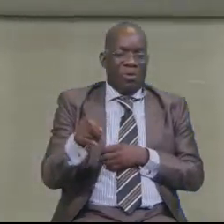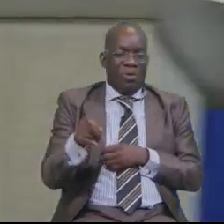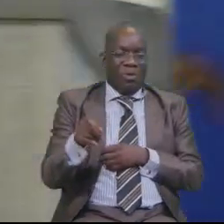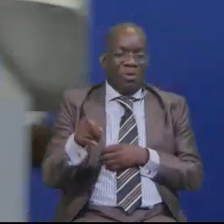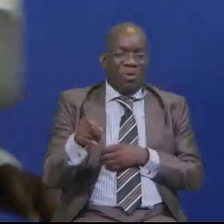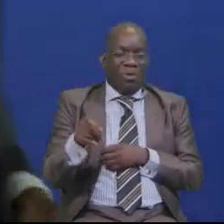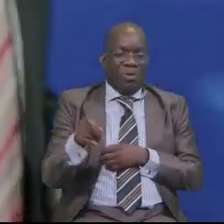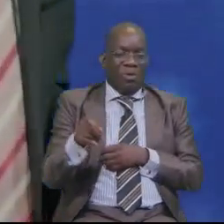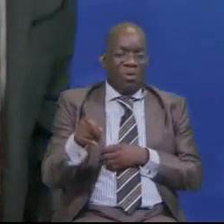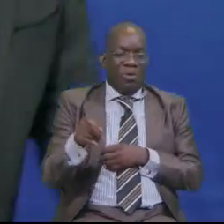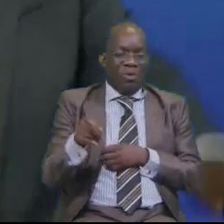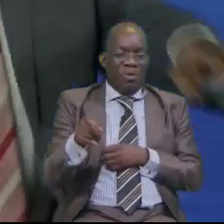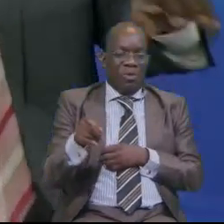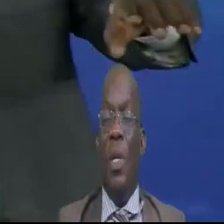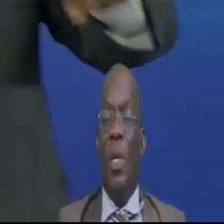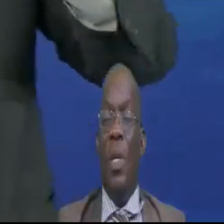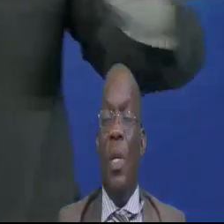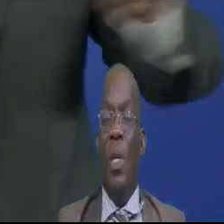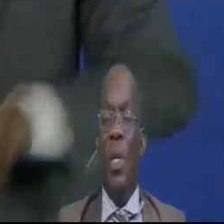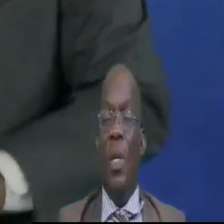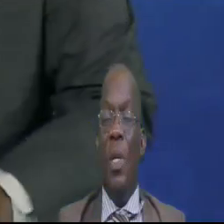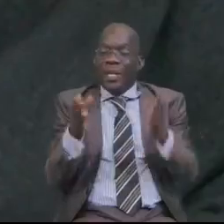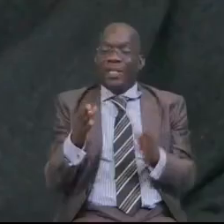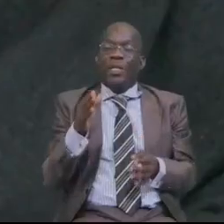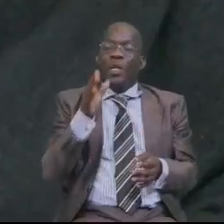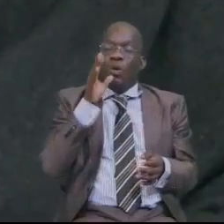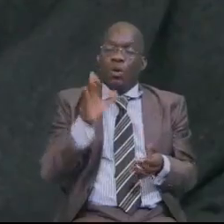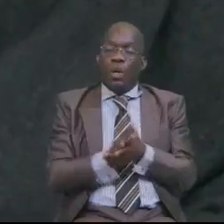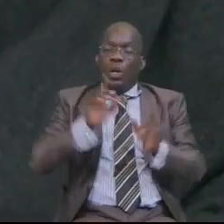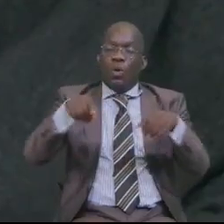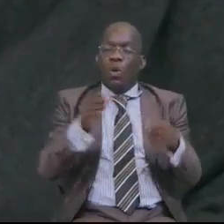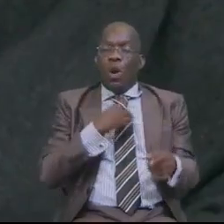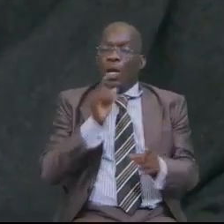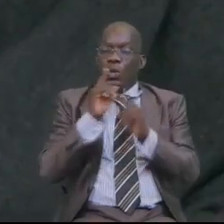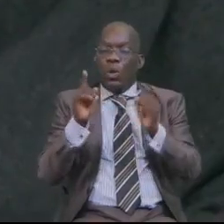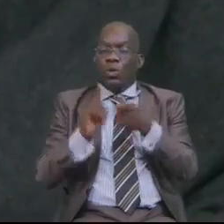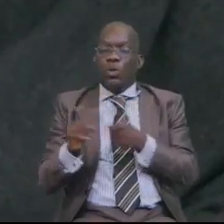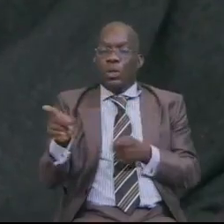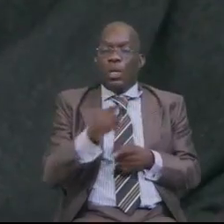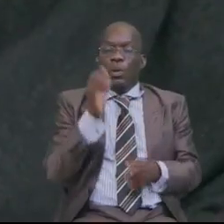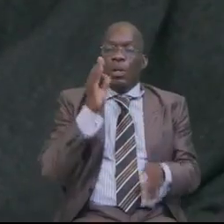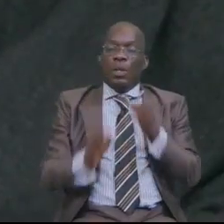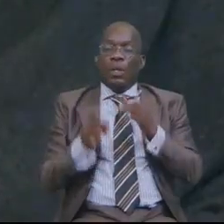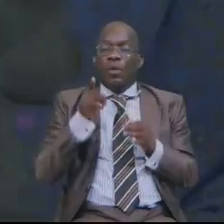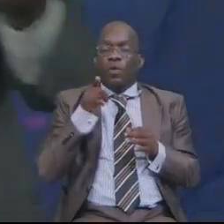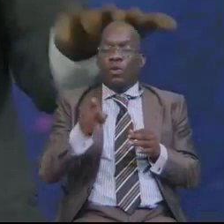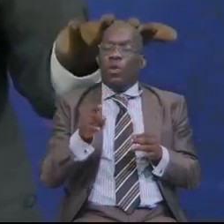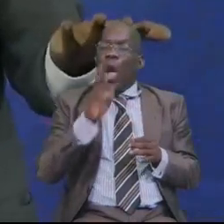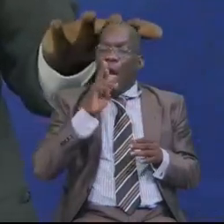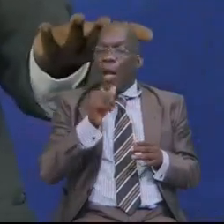are millions of women, go and talk to them. And if you happen to be a